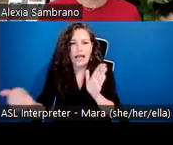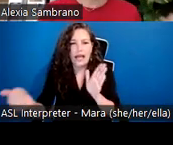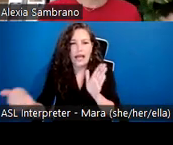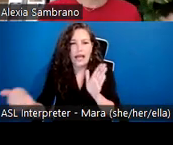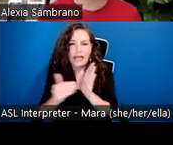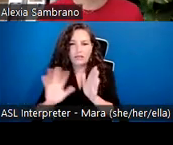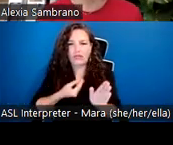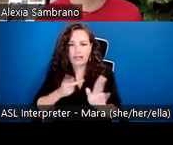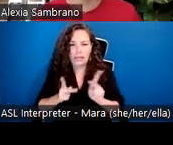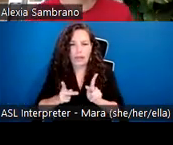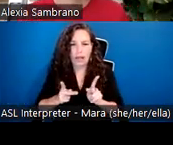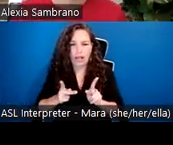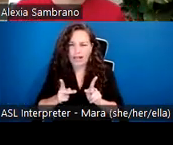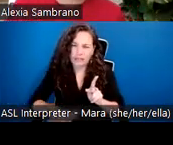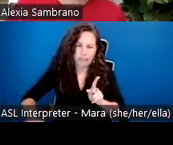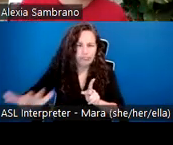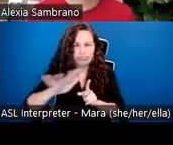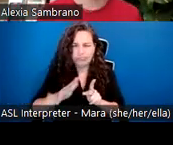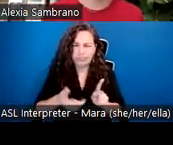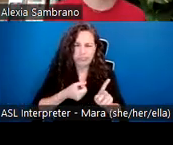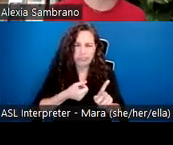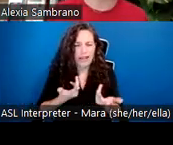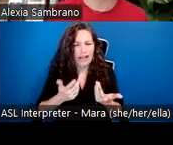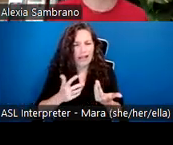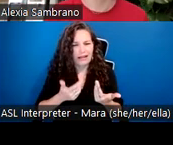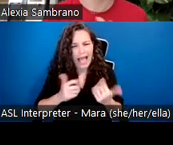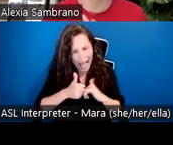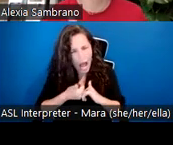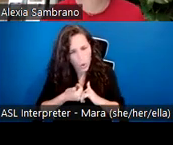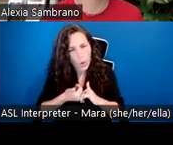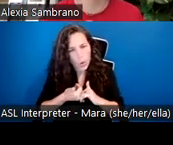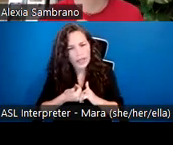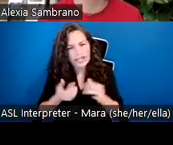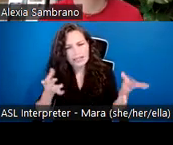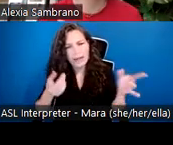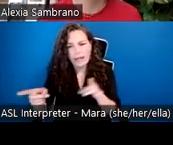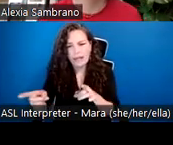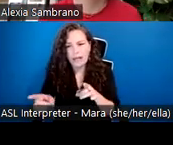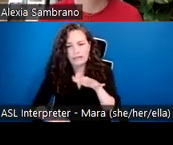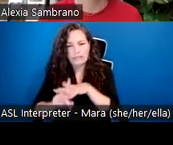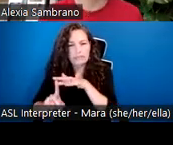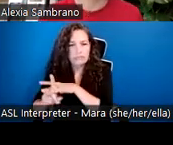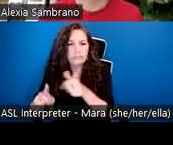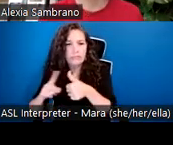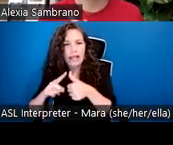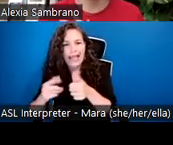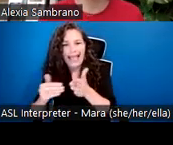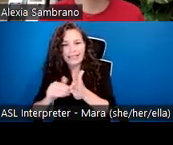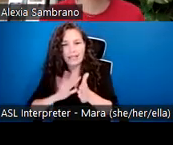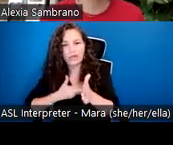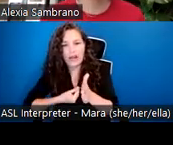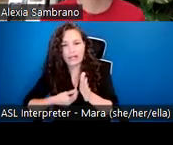we mean by violence, how violence manifests in these communities. And so this includes anti-trans stigma, denial